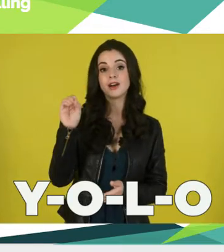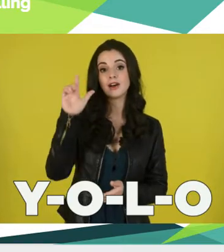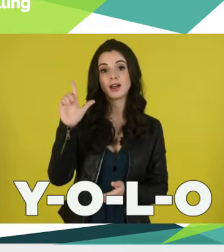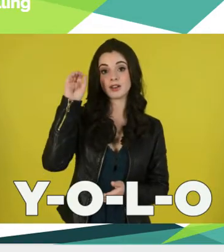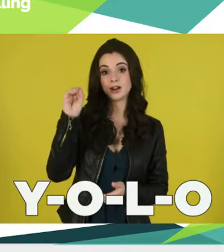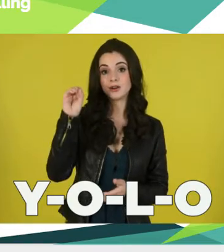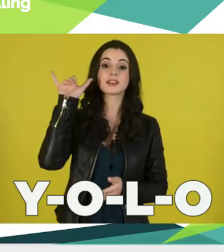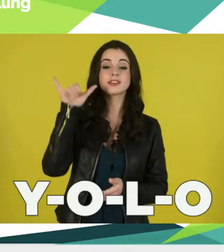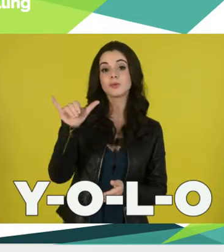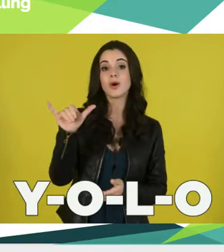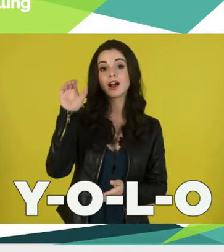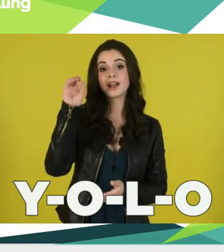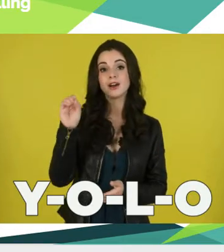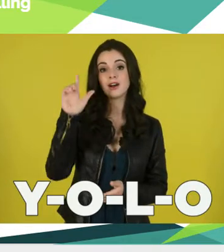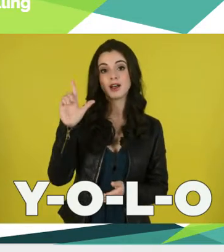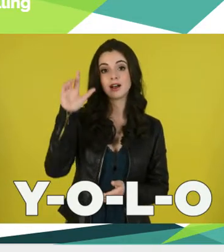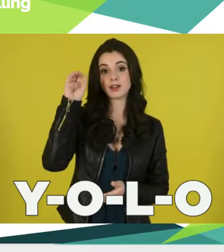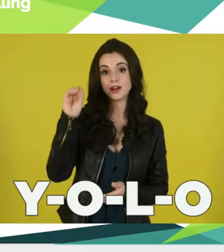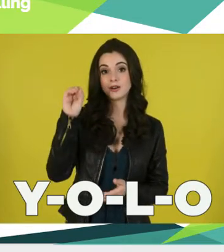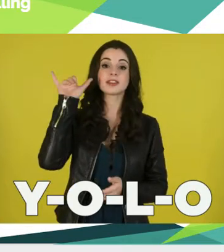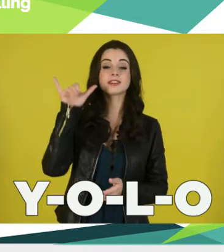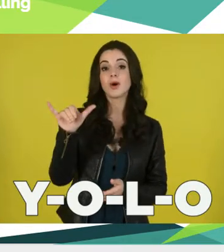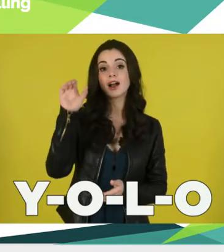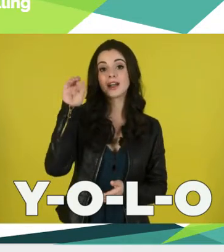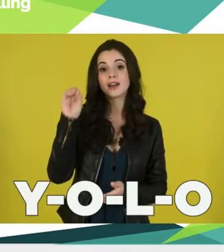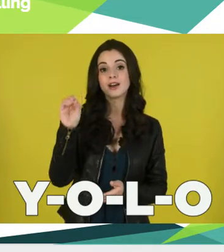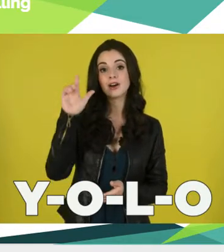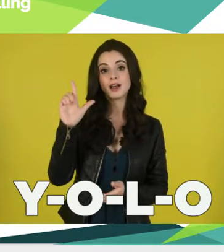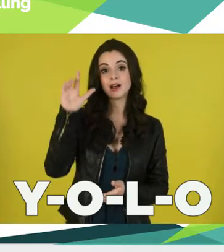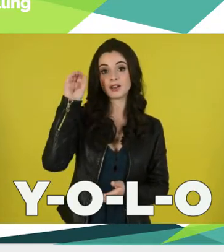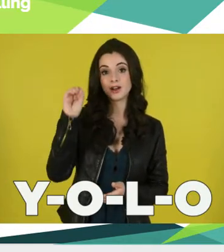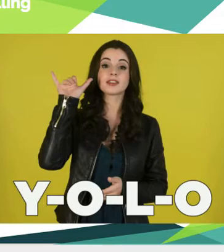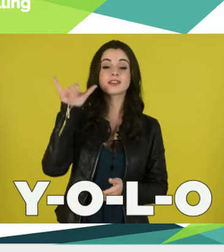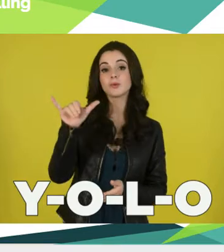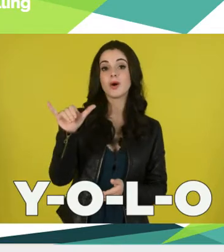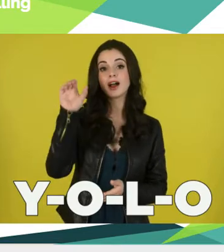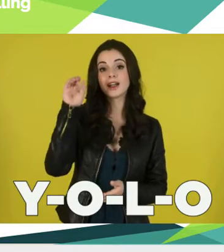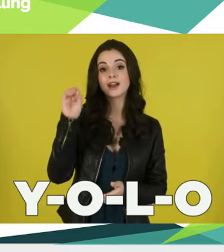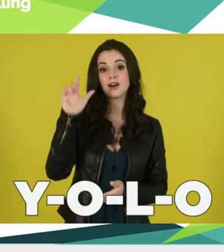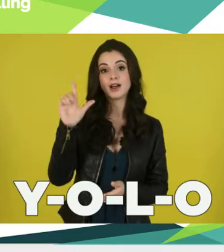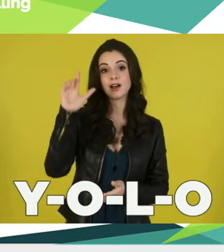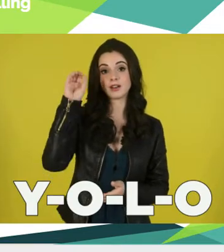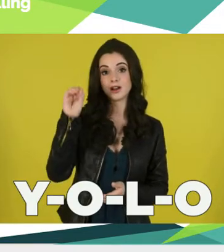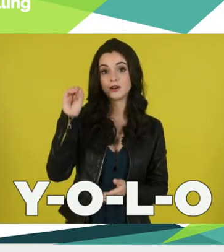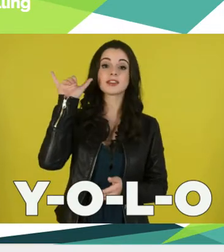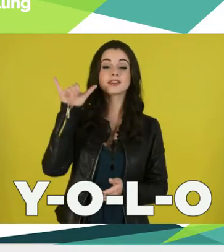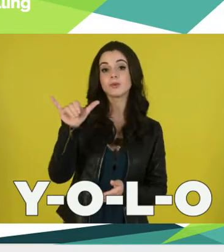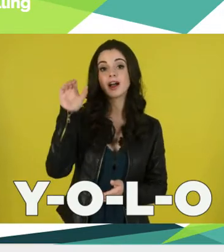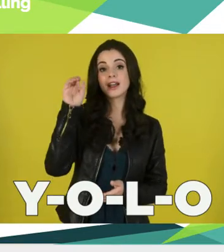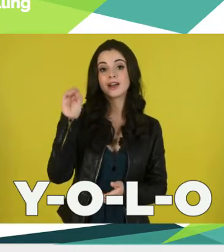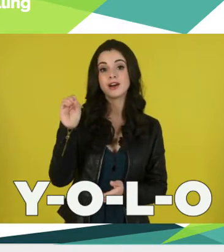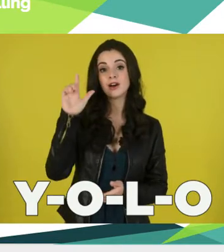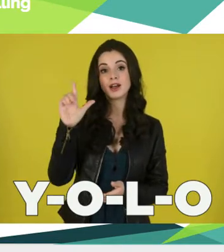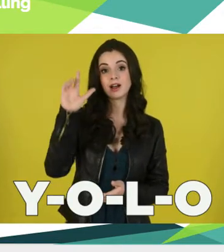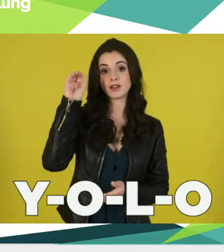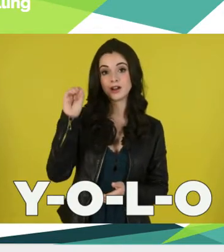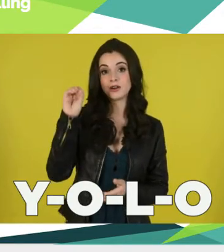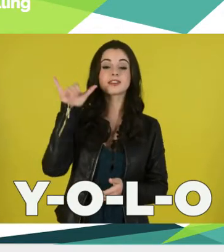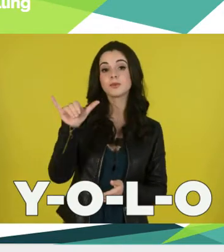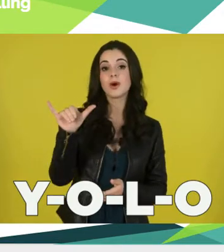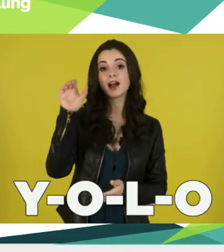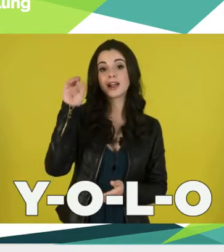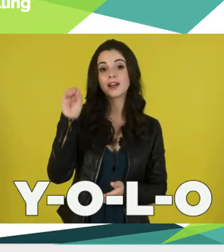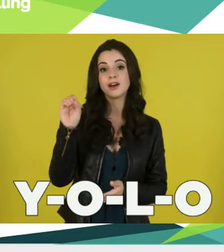the first time you don't know how to spell it so they'll fingerspell but as far as like fingerspelling should only be used in those kinds of introductory